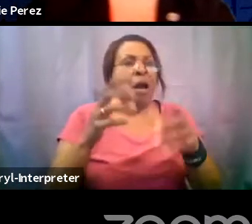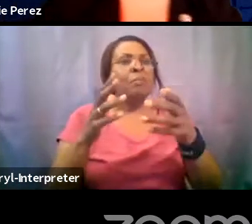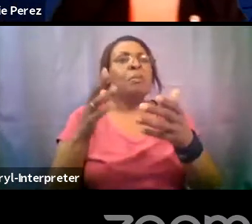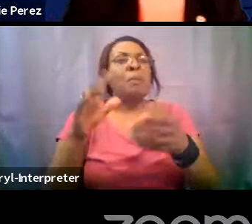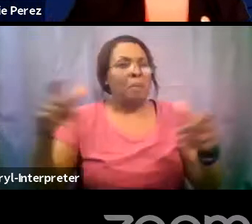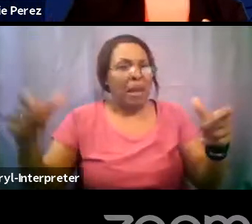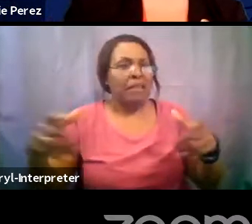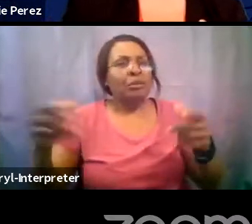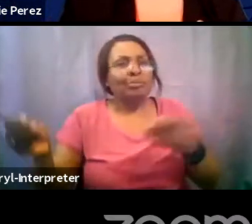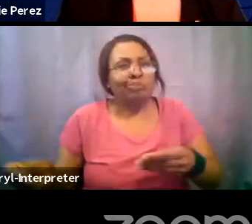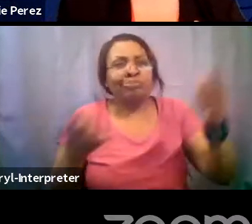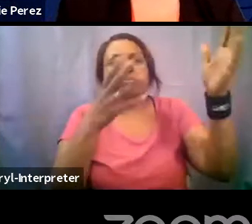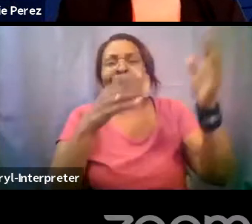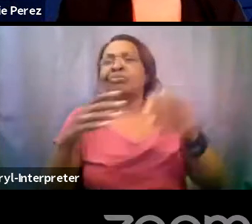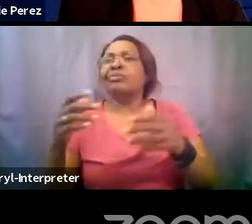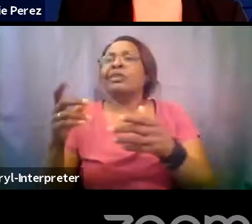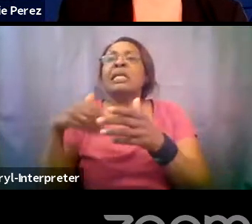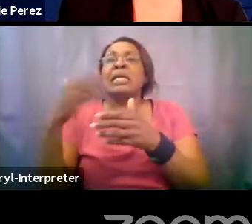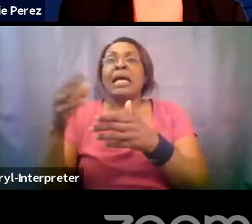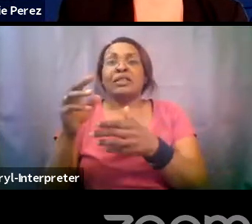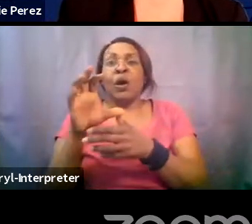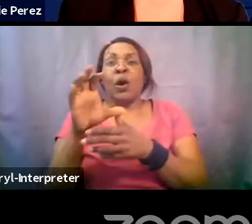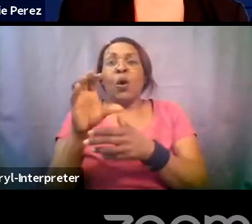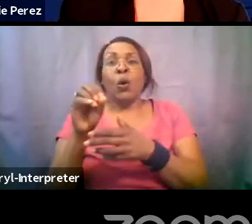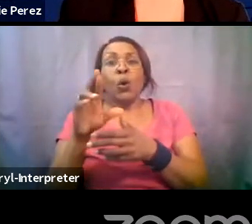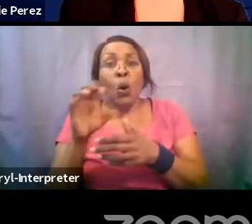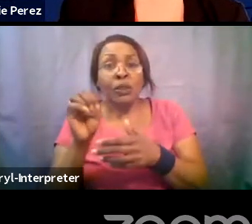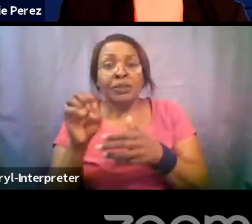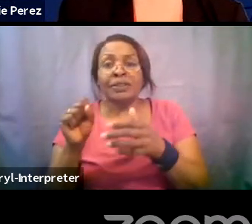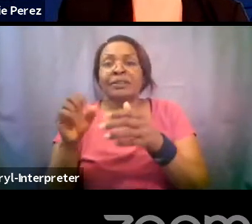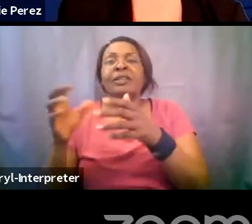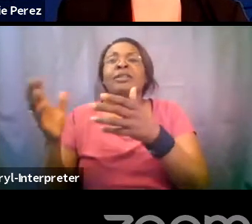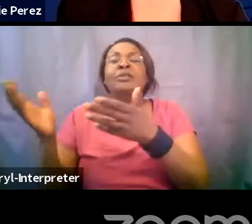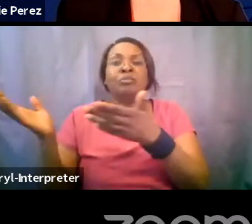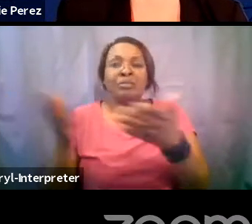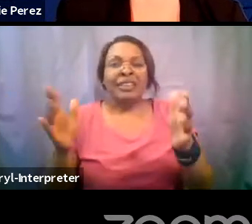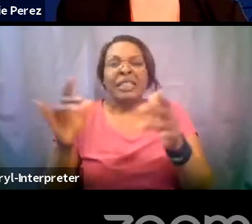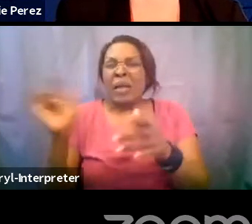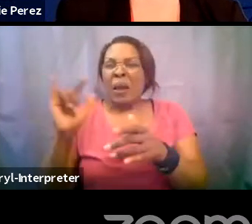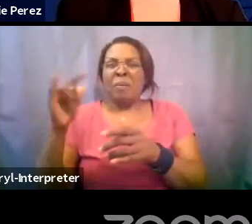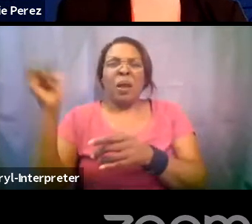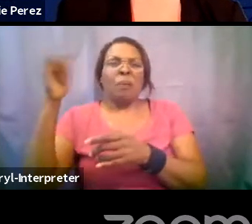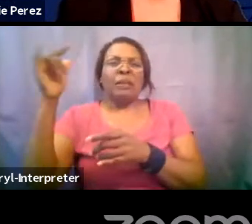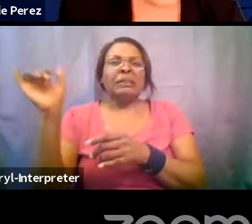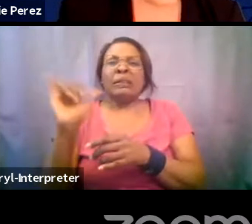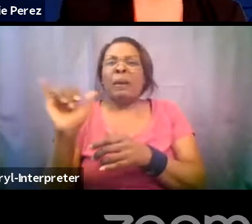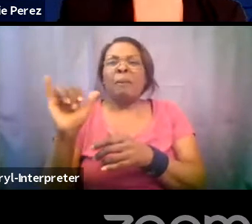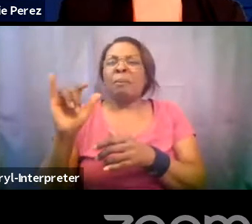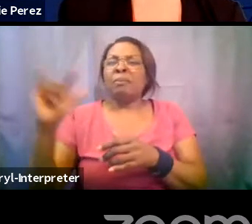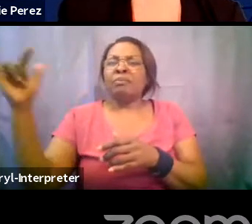all these different positions, and you put them in a line so they can all land safely